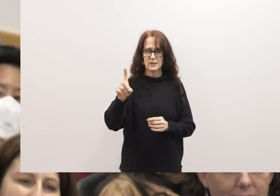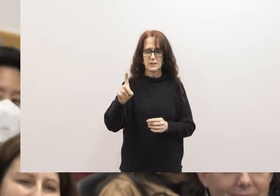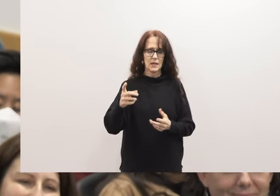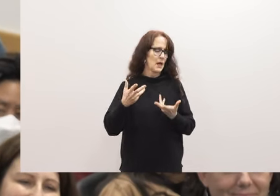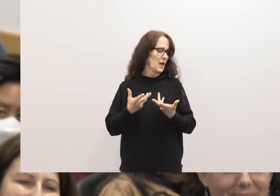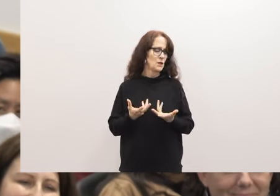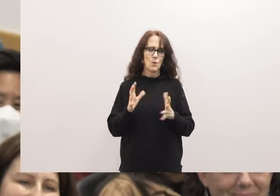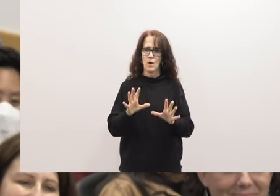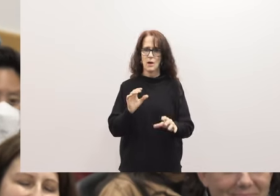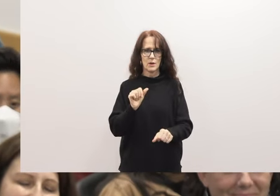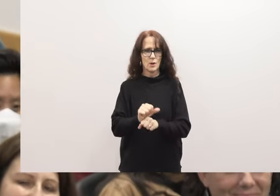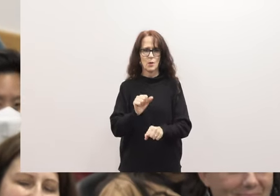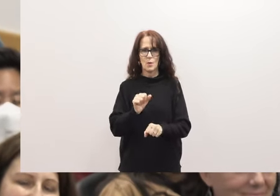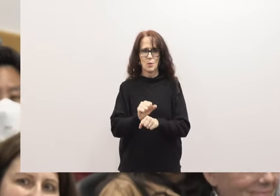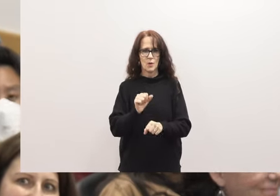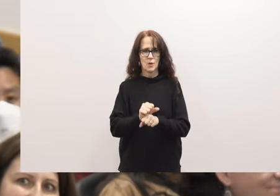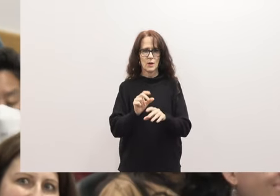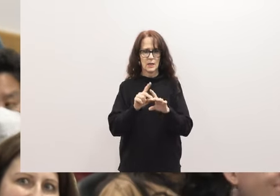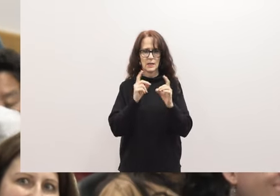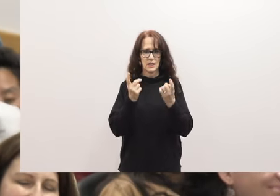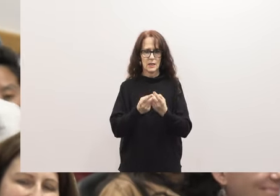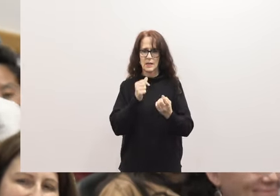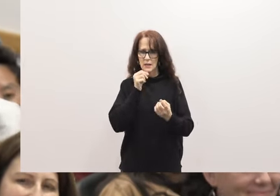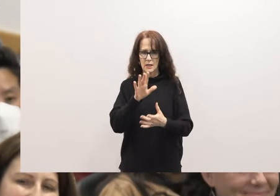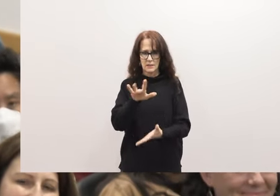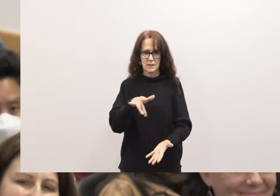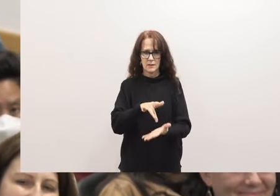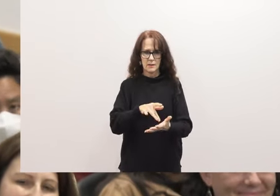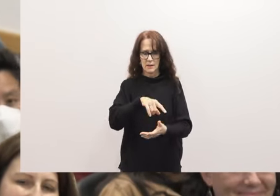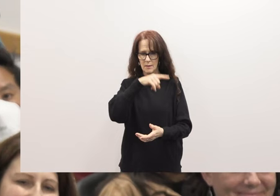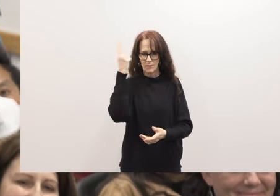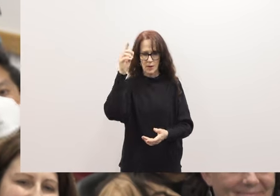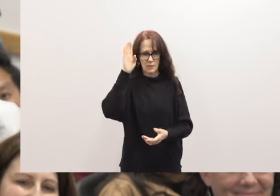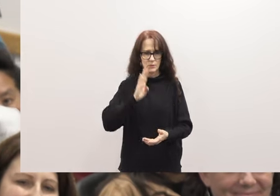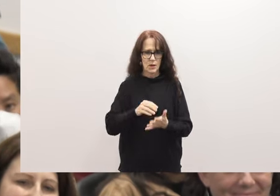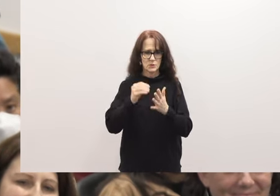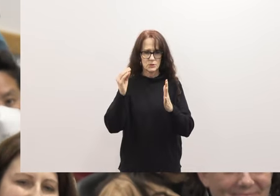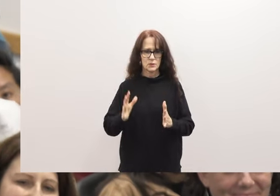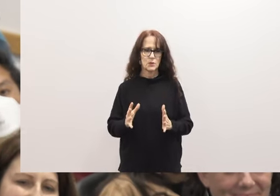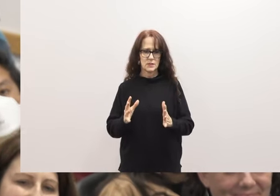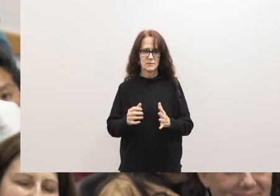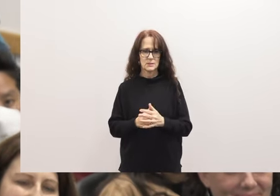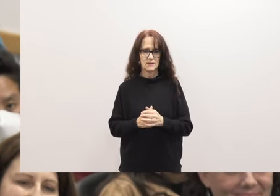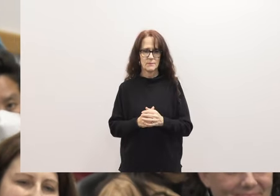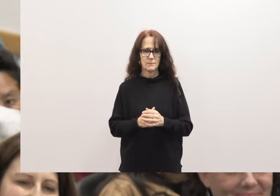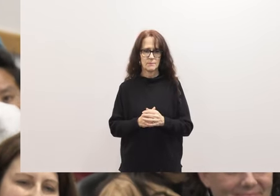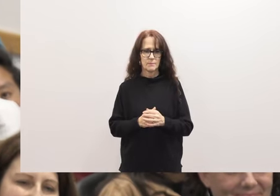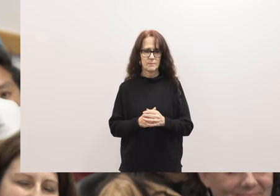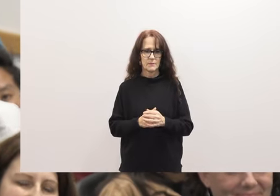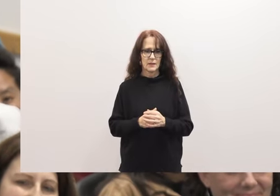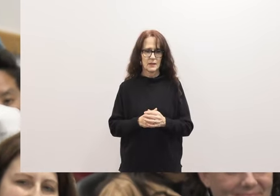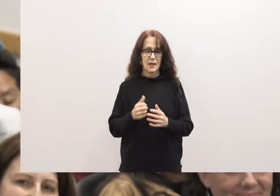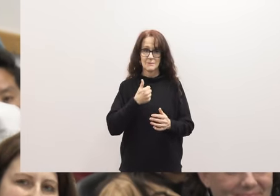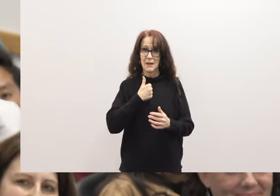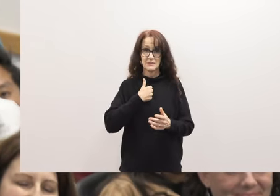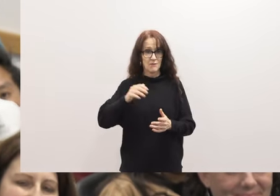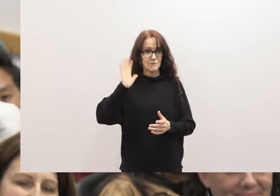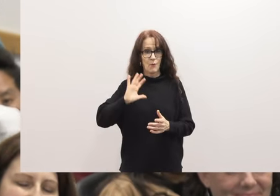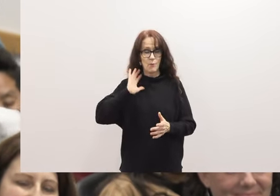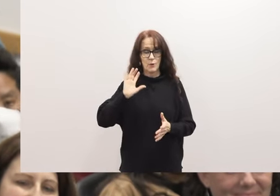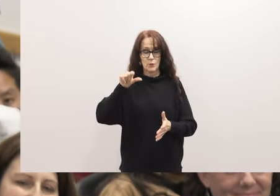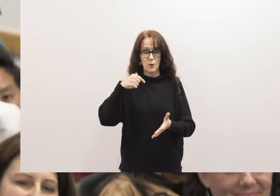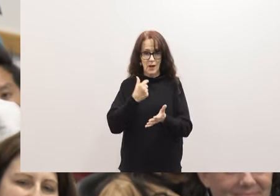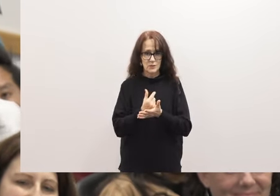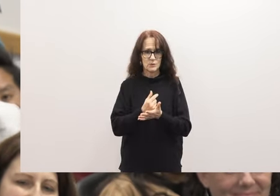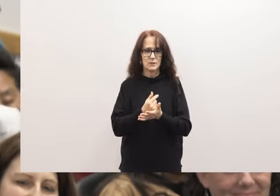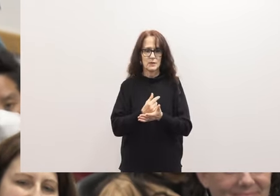not want to work at a district who does not center Black and Brown students. And as an ex-student of Long Beach Unified School District,